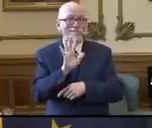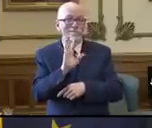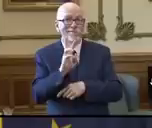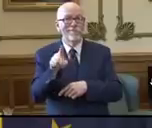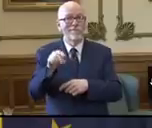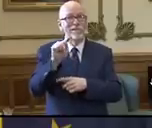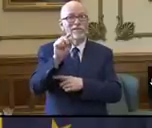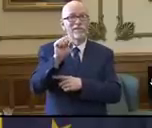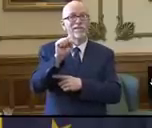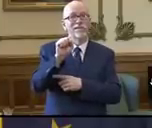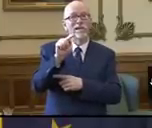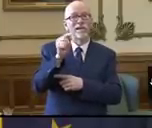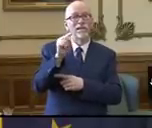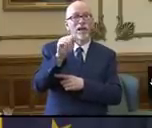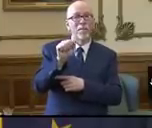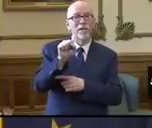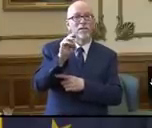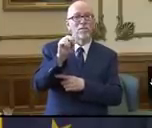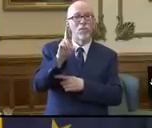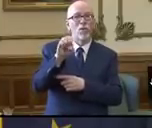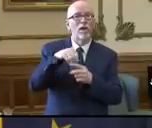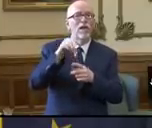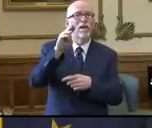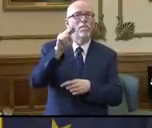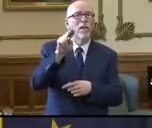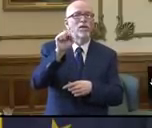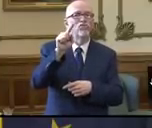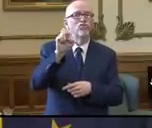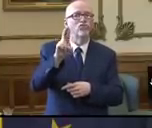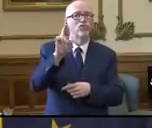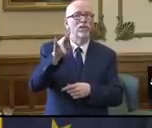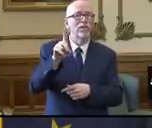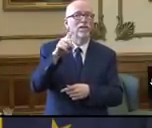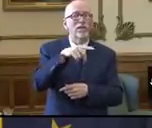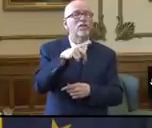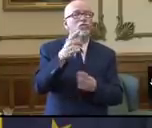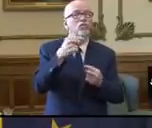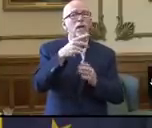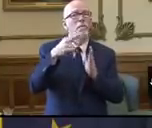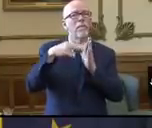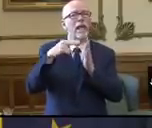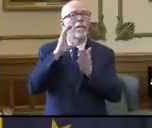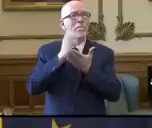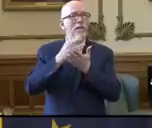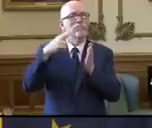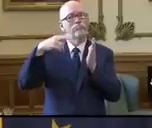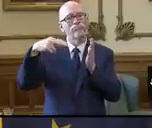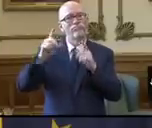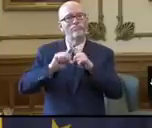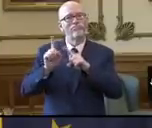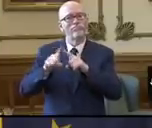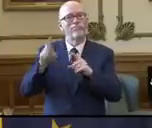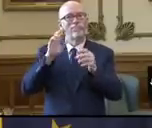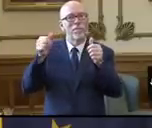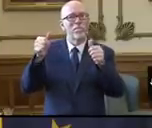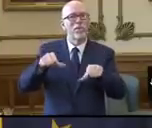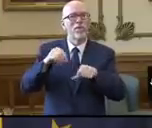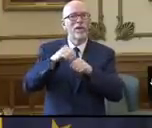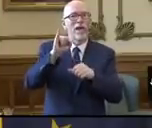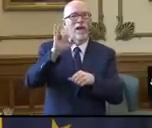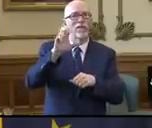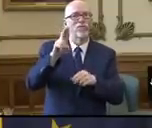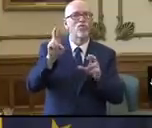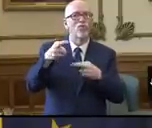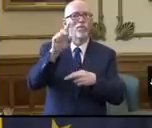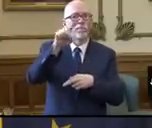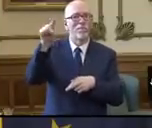More in Munster, Indiana. She has been painting pictures to be posted in ICU